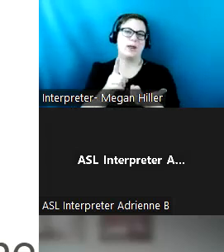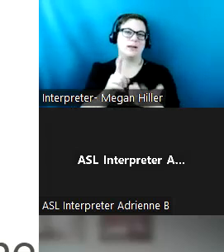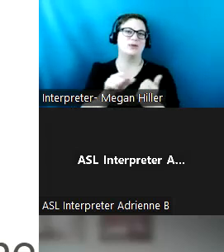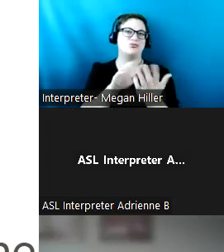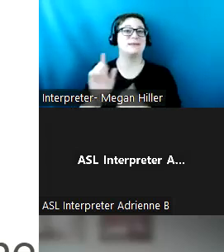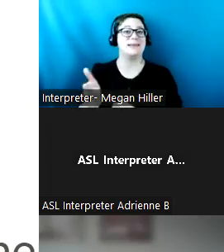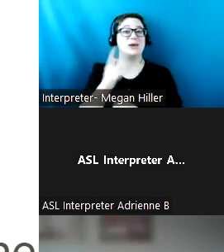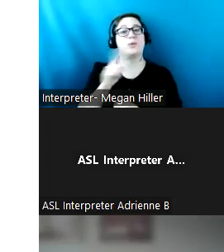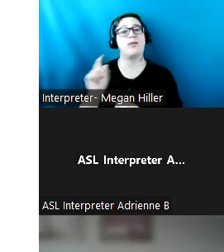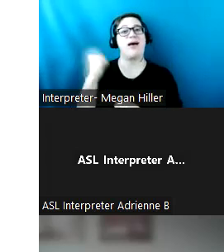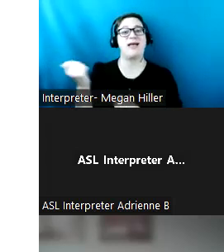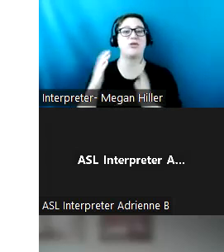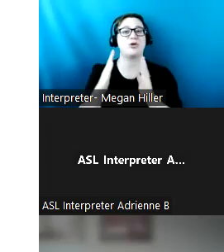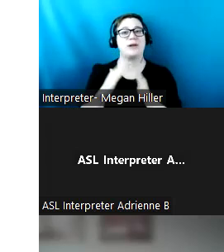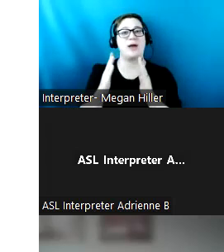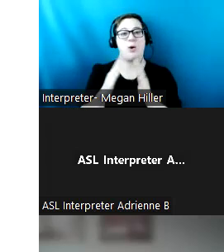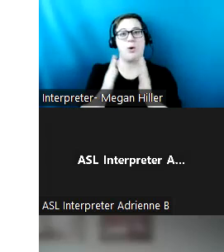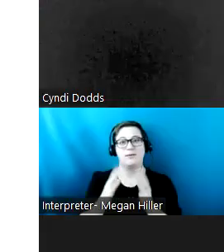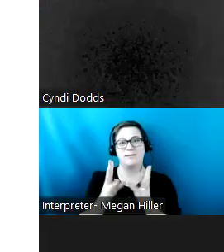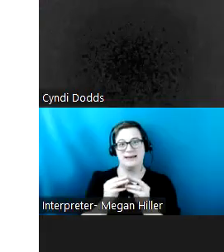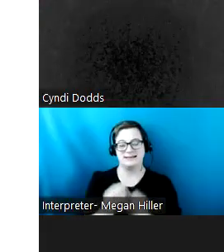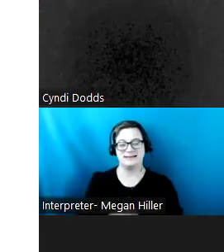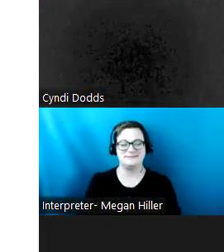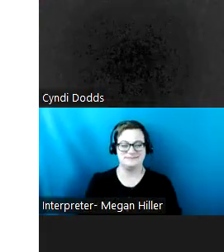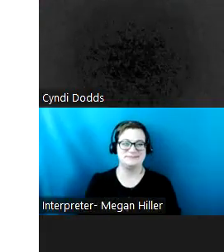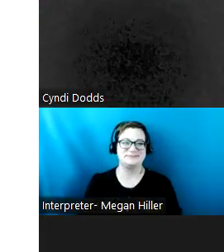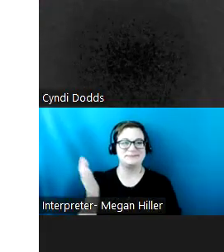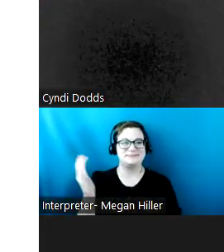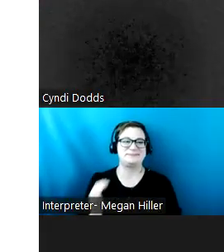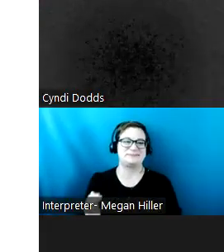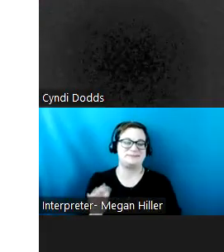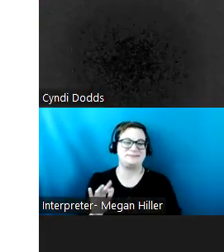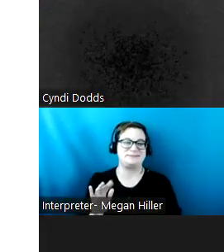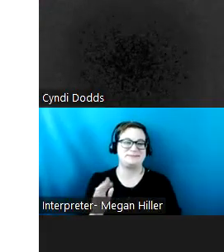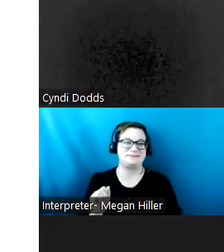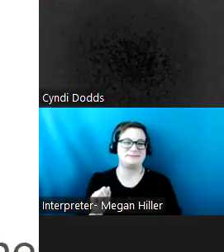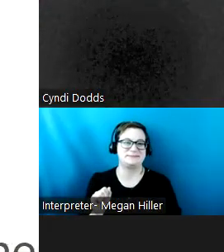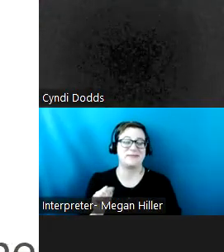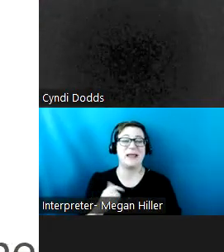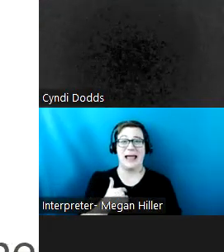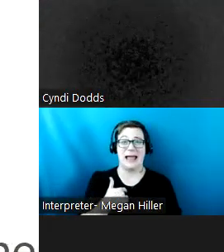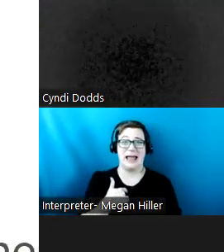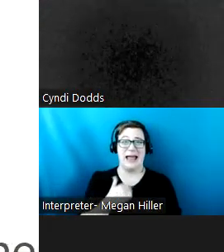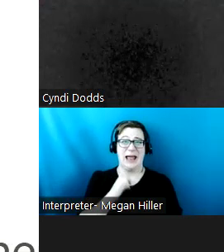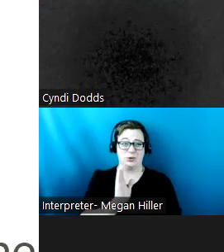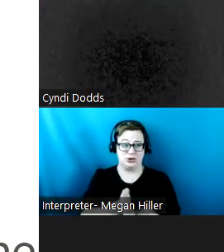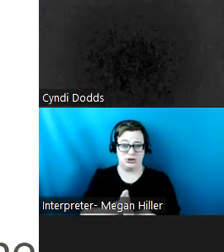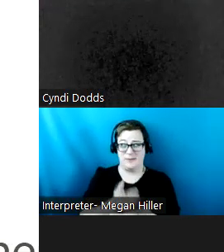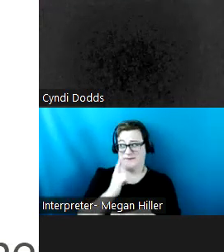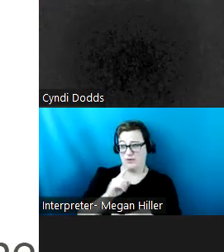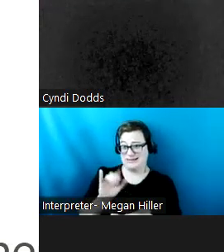other town halls. Next slide, please. Thank you. Oh. And I will stop for you, Cindy, real